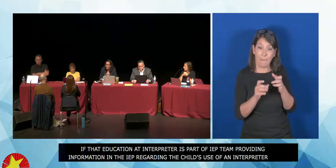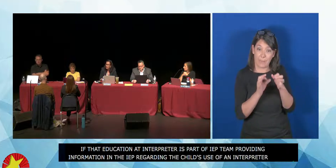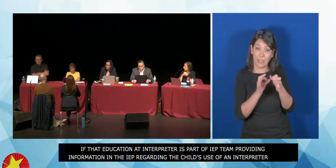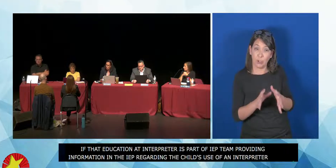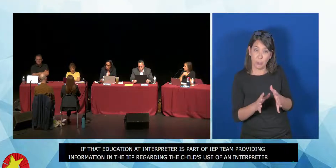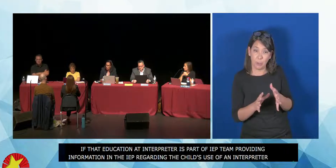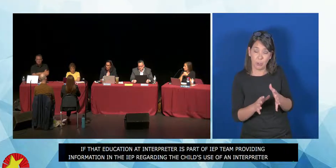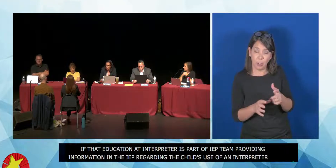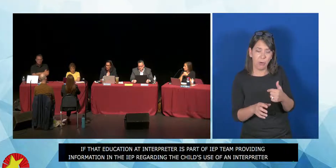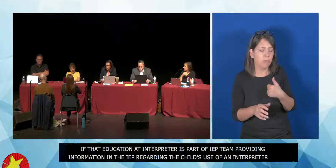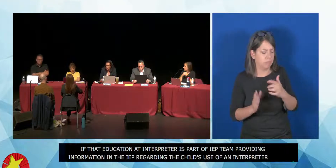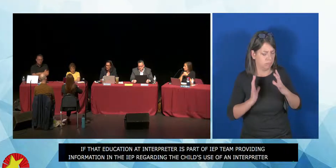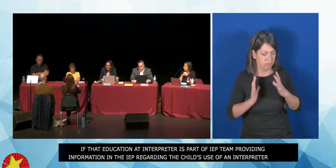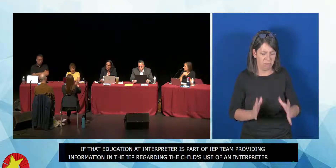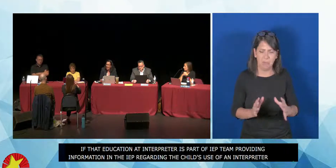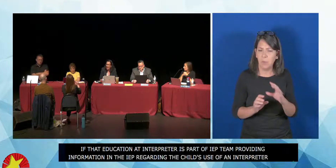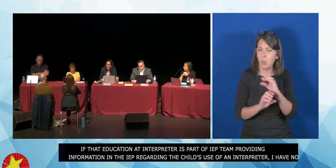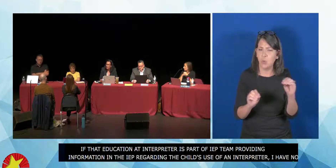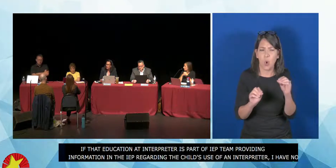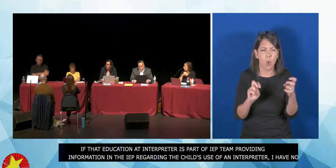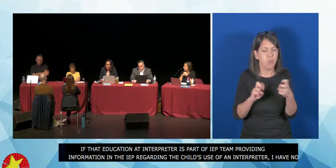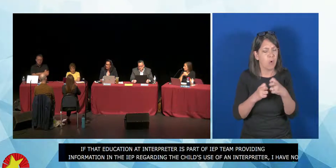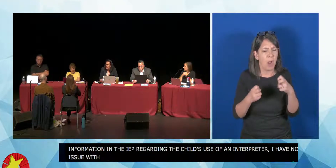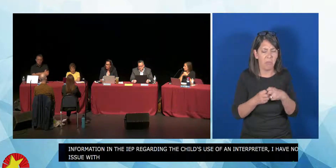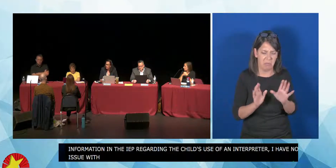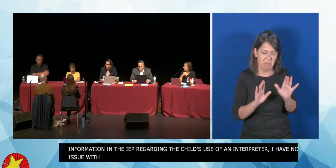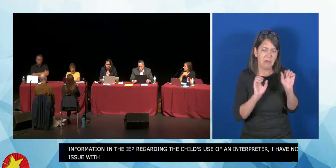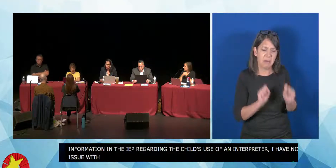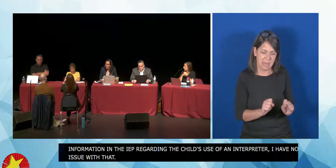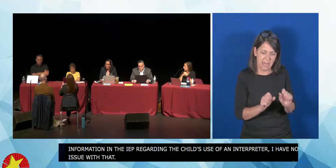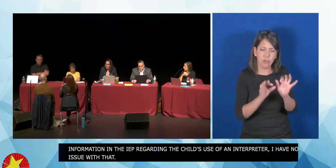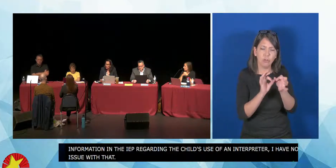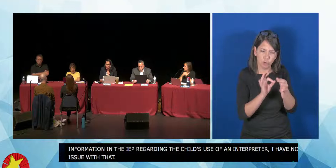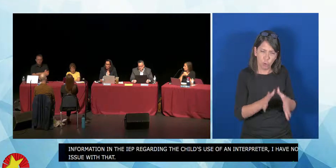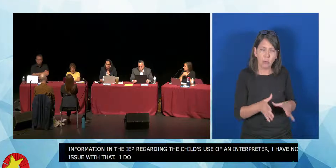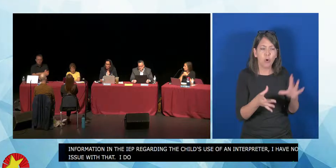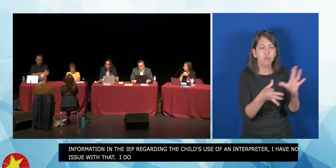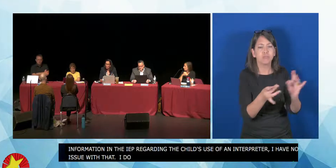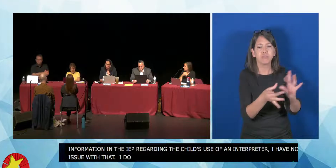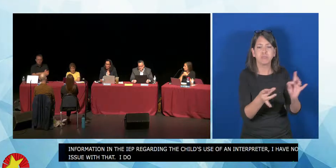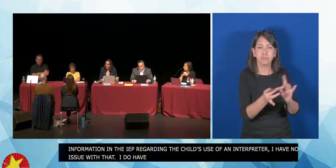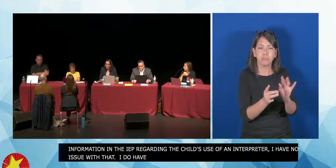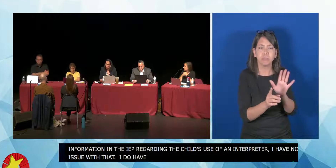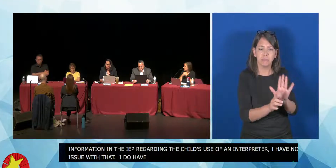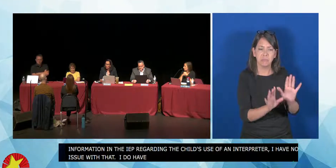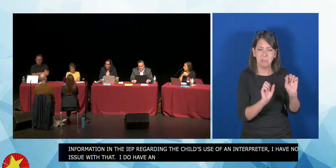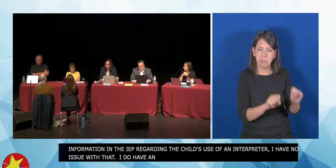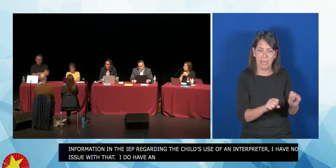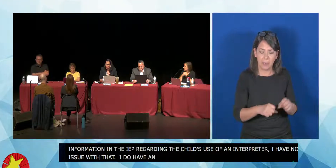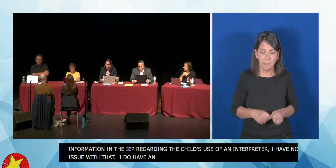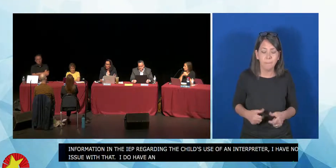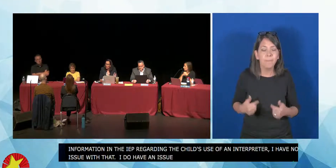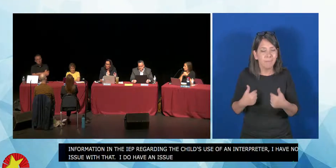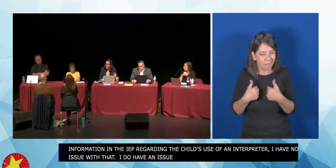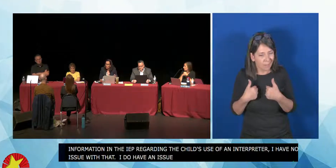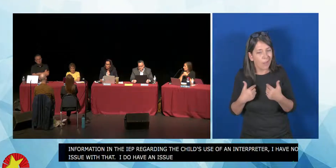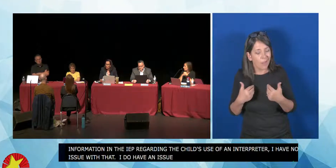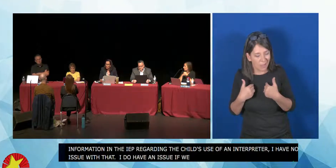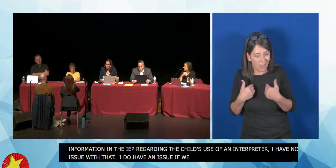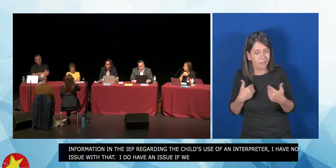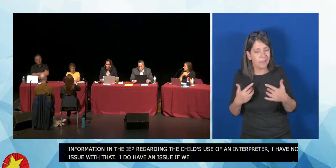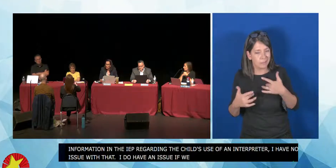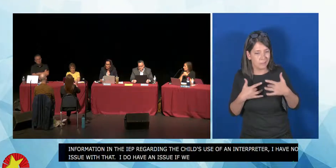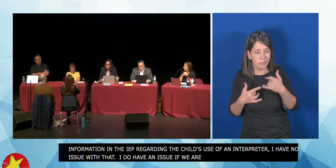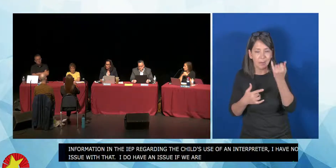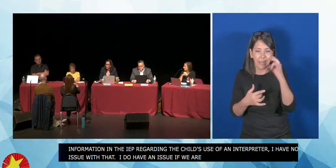I have no issue with that. I do have an issue if we are not providing